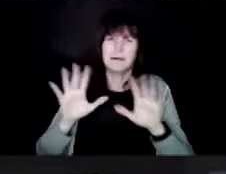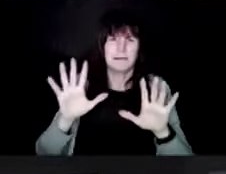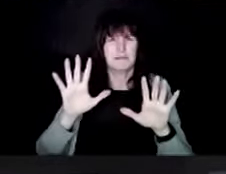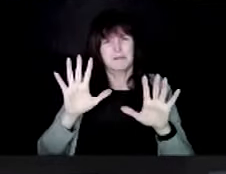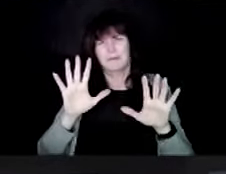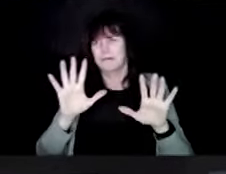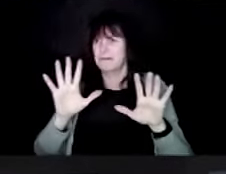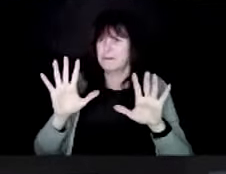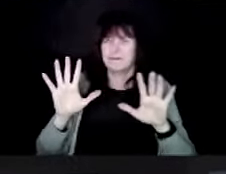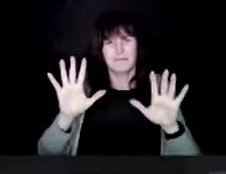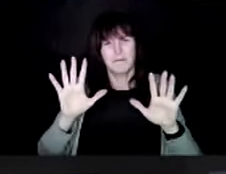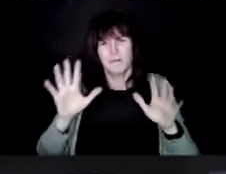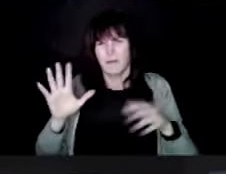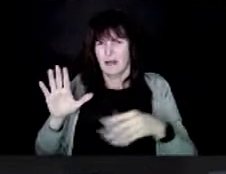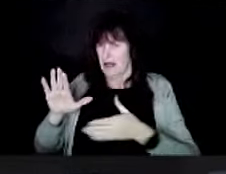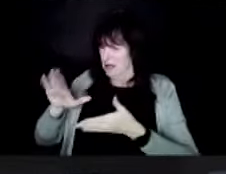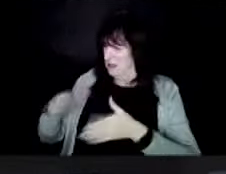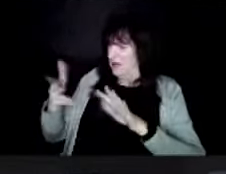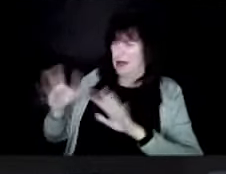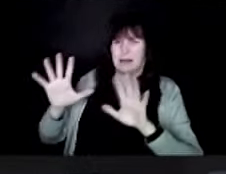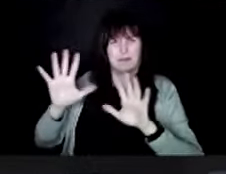that these are people's